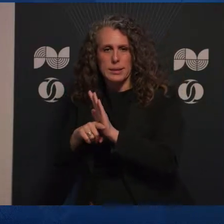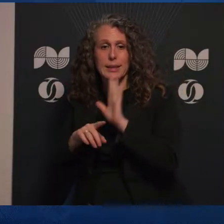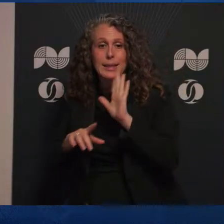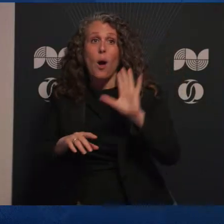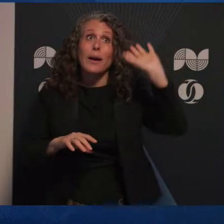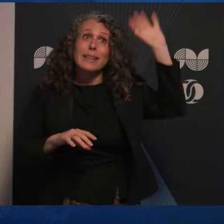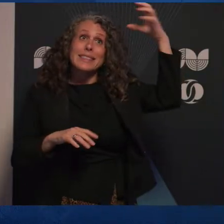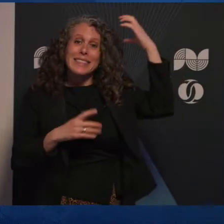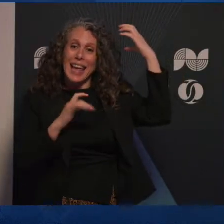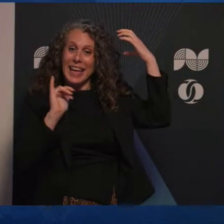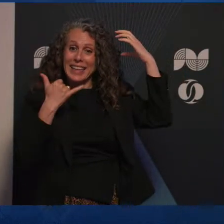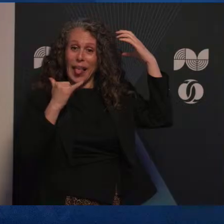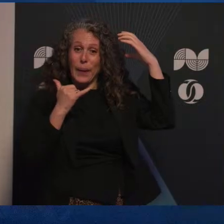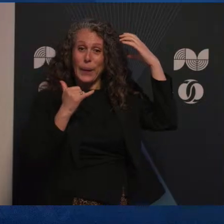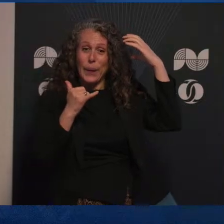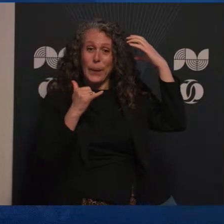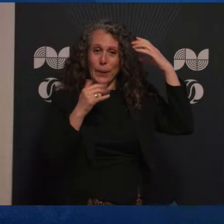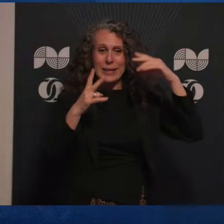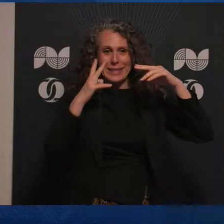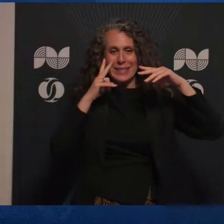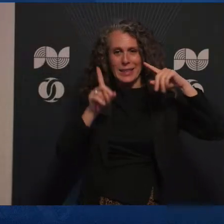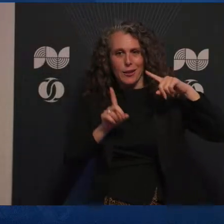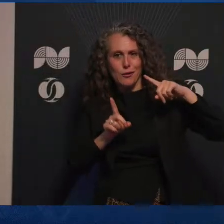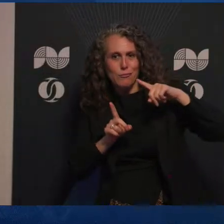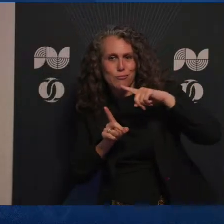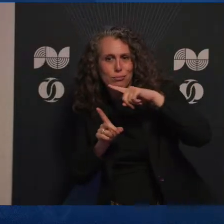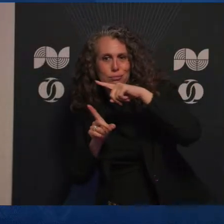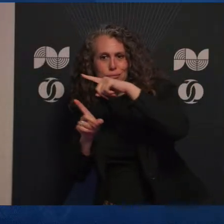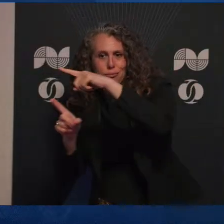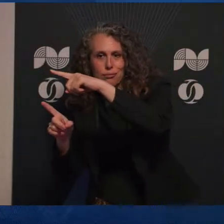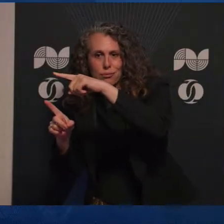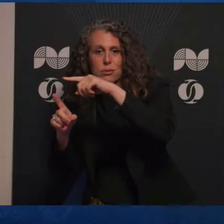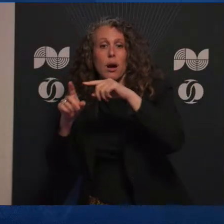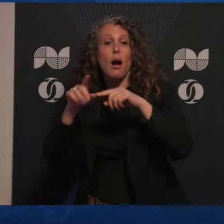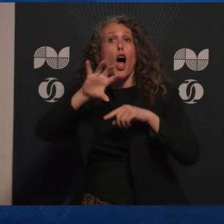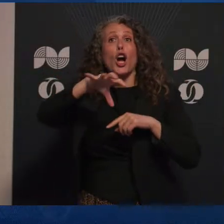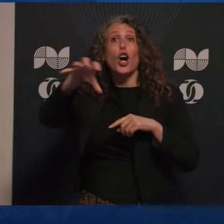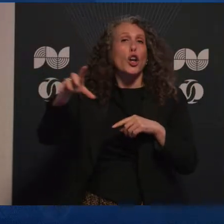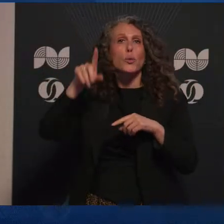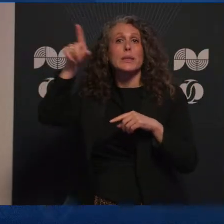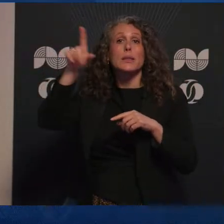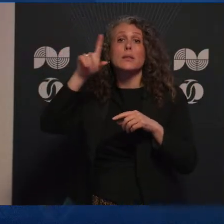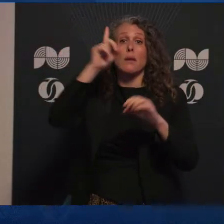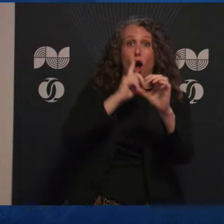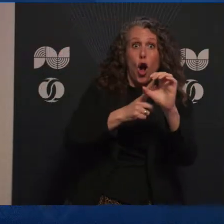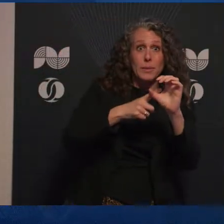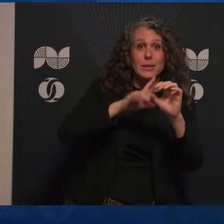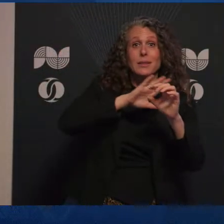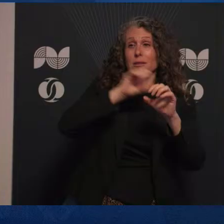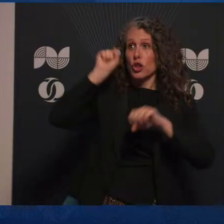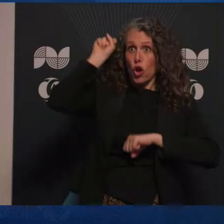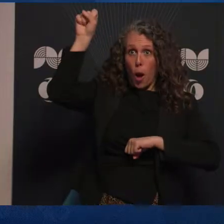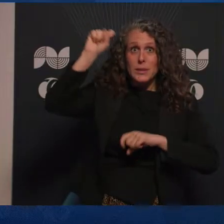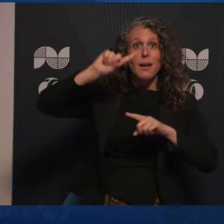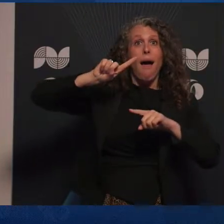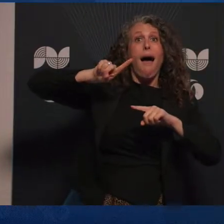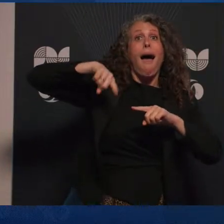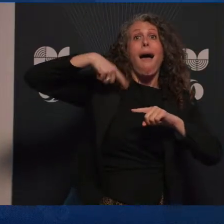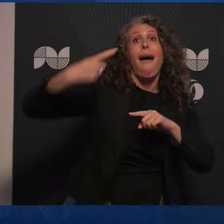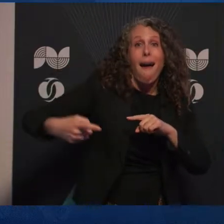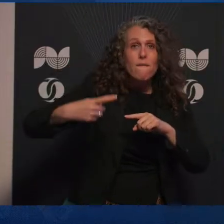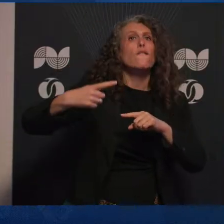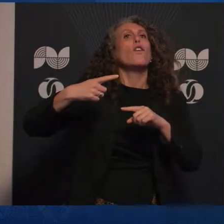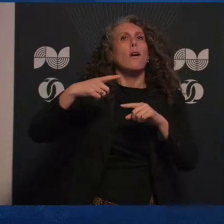shows you similar figure for post-communist countries. So actually, people are happy to see